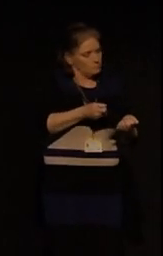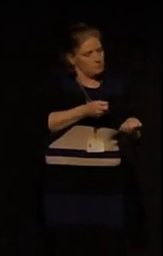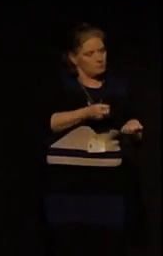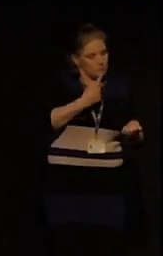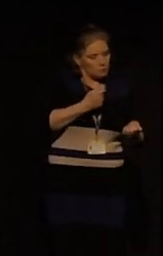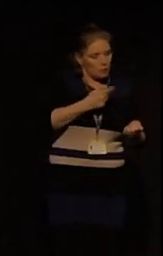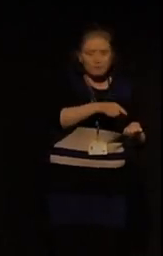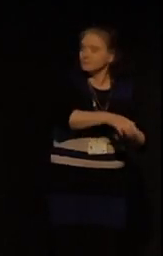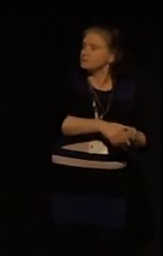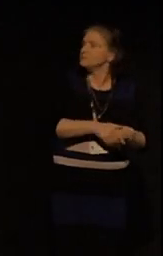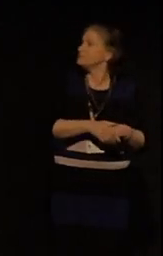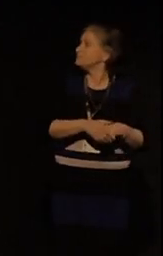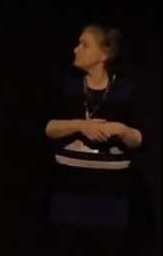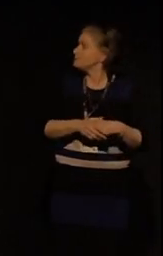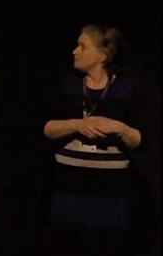that.